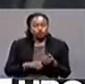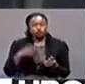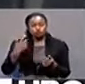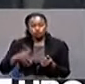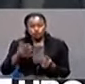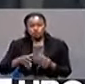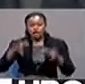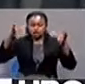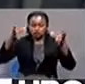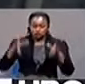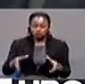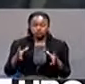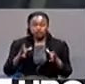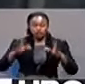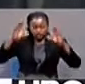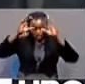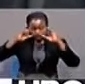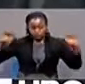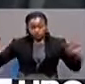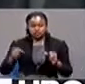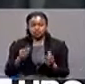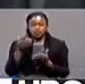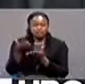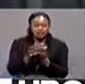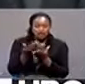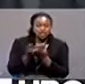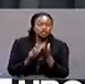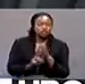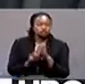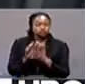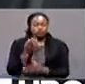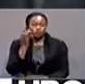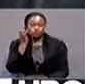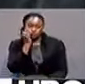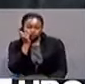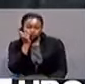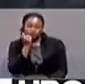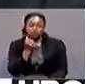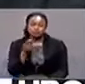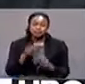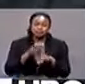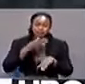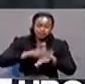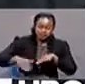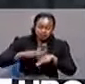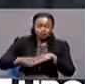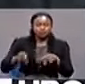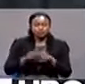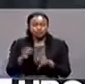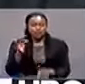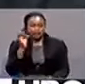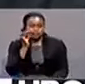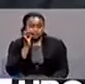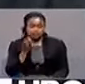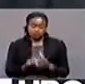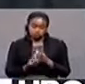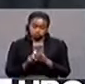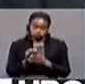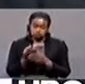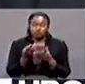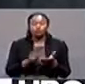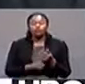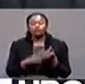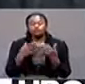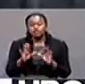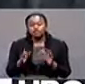water tankers, cows, banana suckers, oranges, pineapples, and coffee seedlings, amongst others. In fact, most